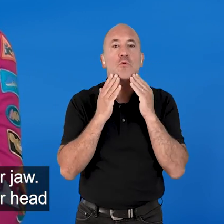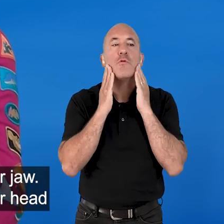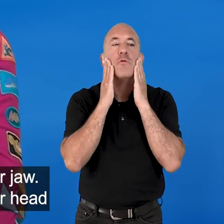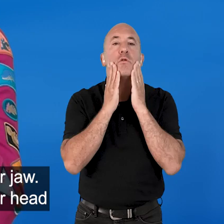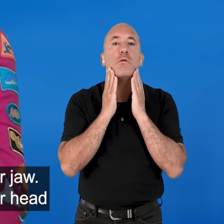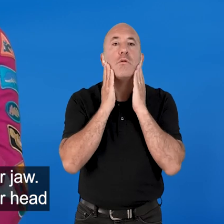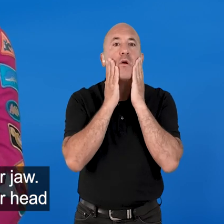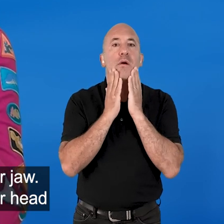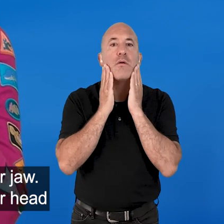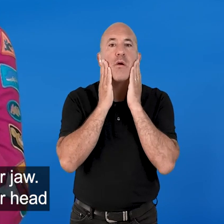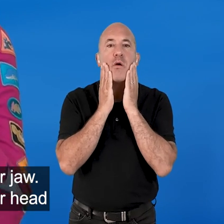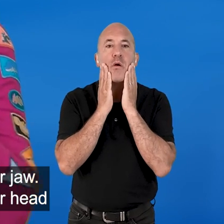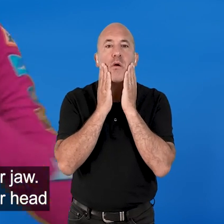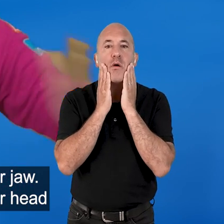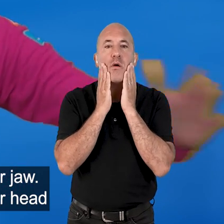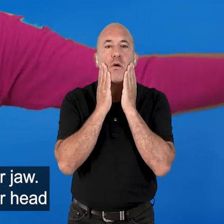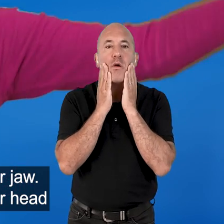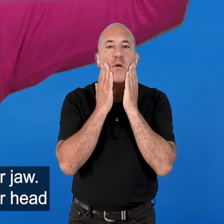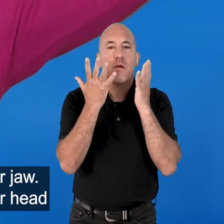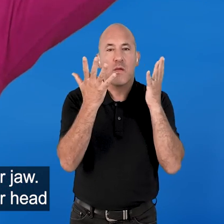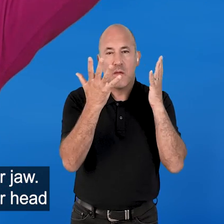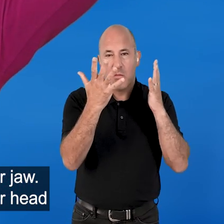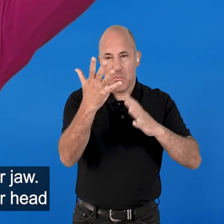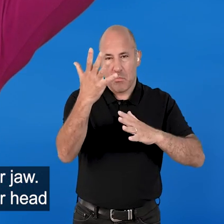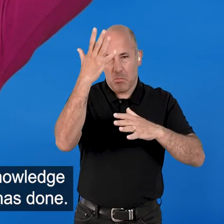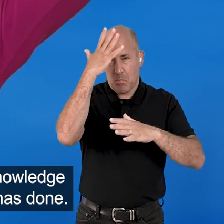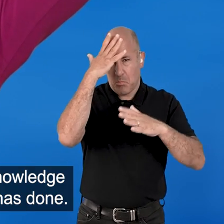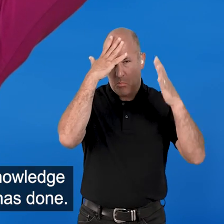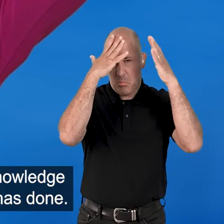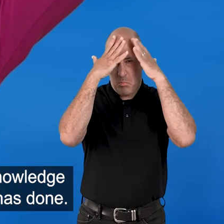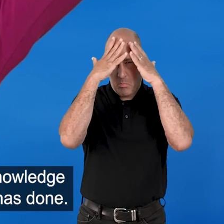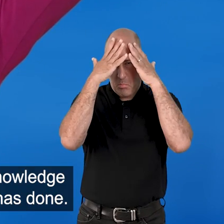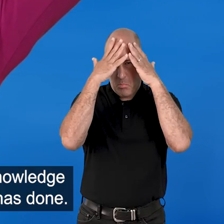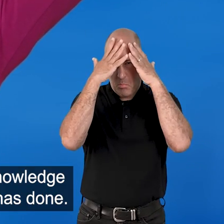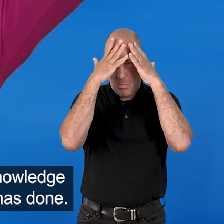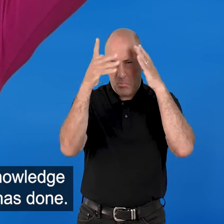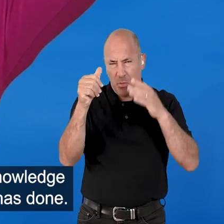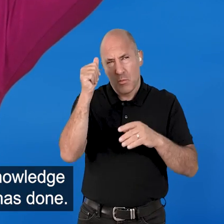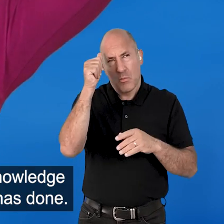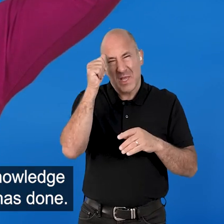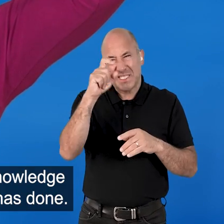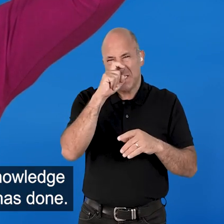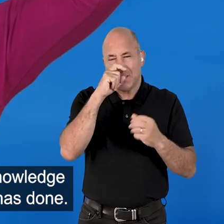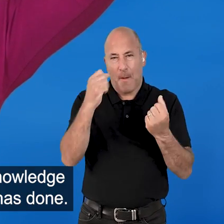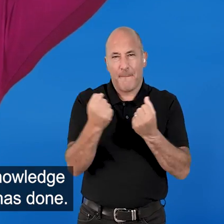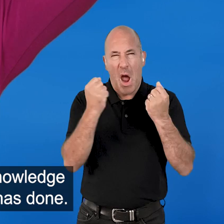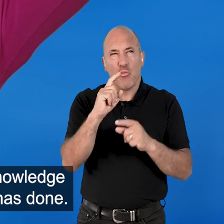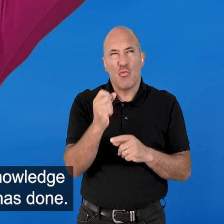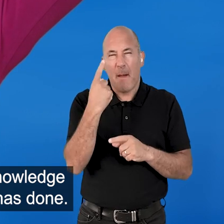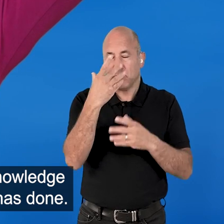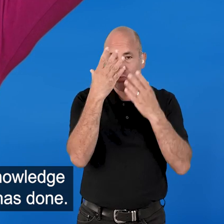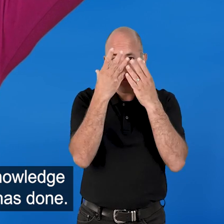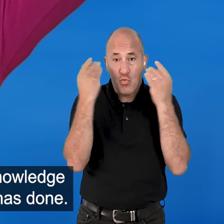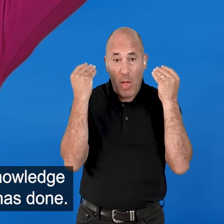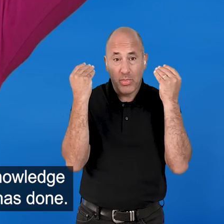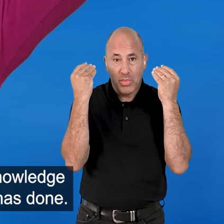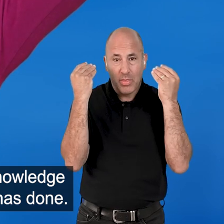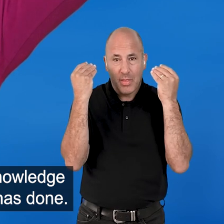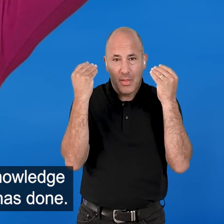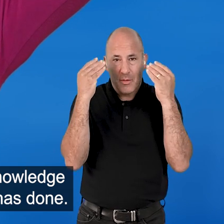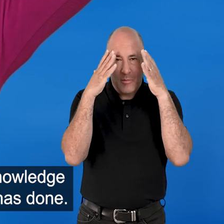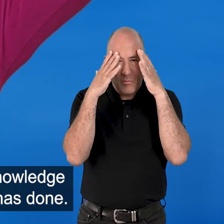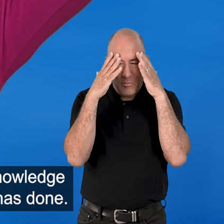her jaw. And he places his hands on her head, removing from her memory all knowledge